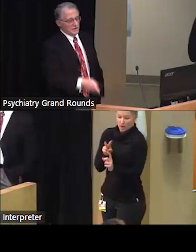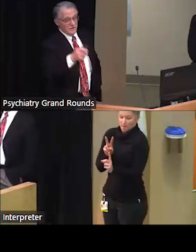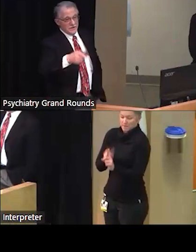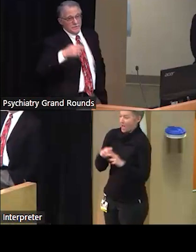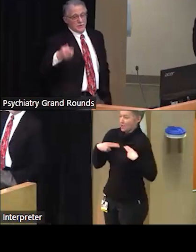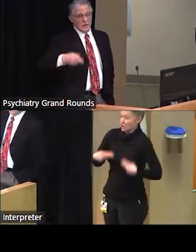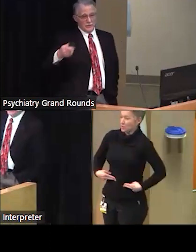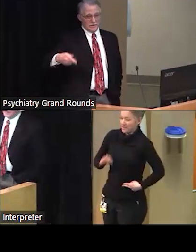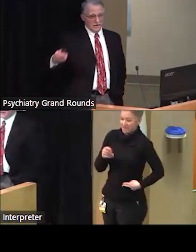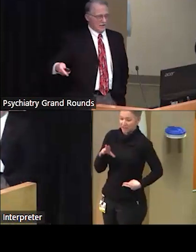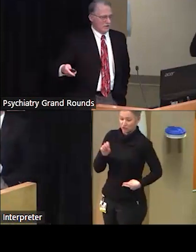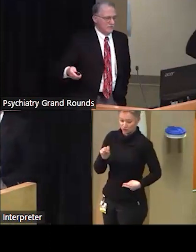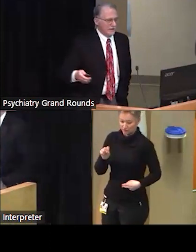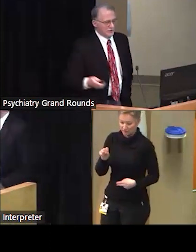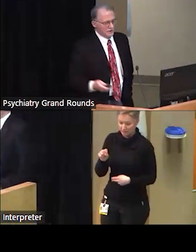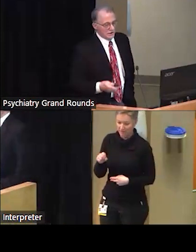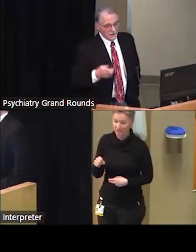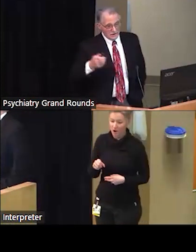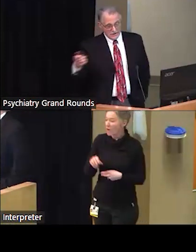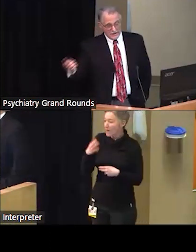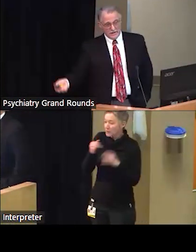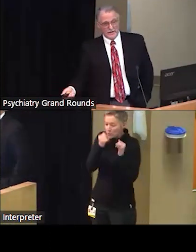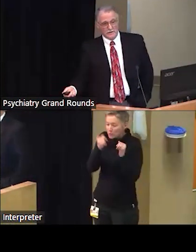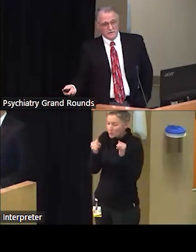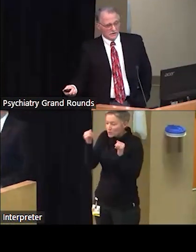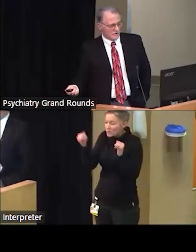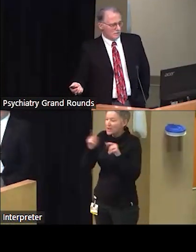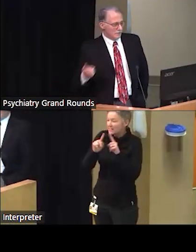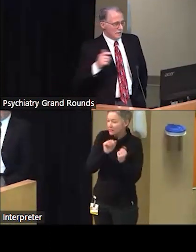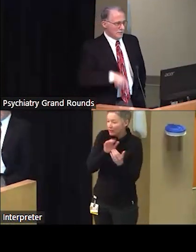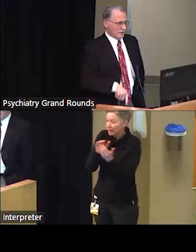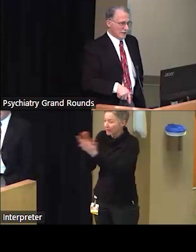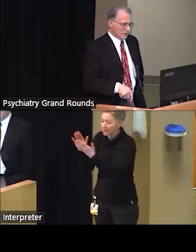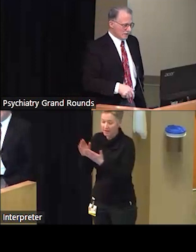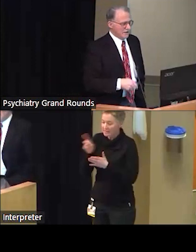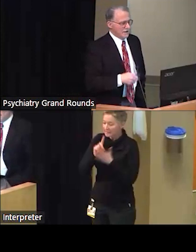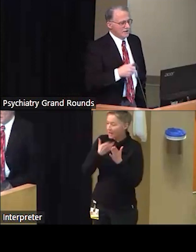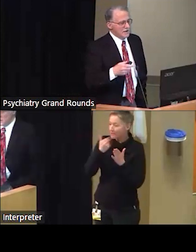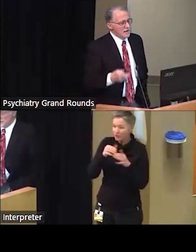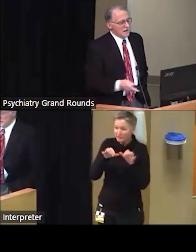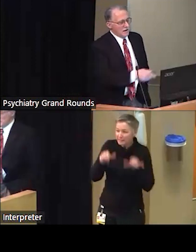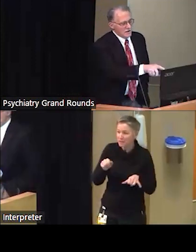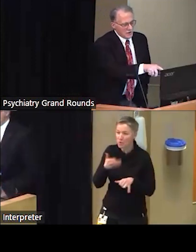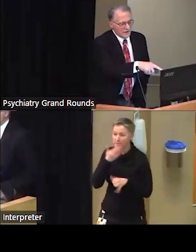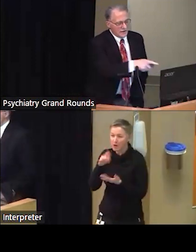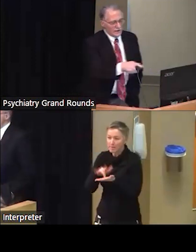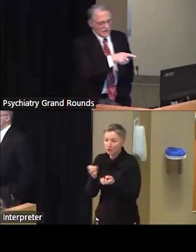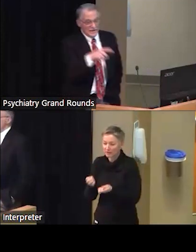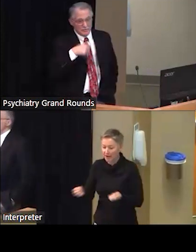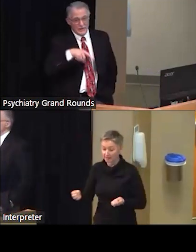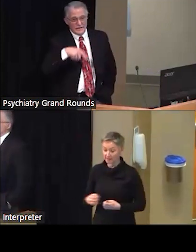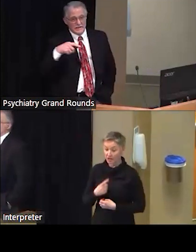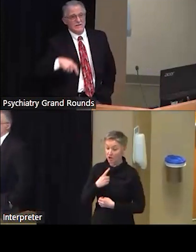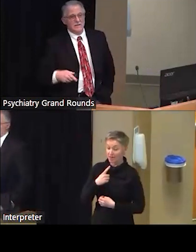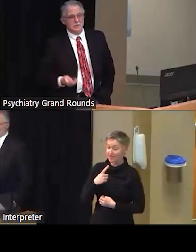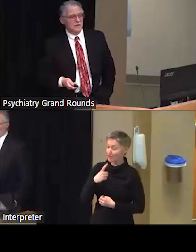hash marks are the typical way we think about human factors, like designing a better system, a better medical device. All these red arrows on